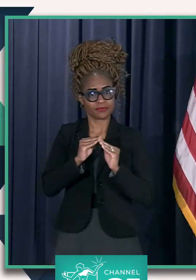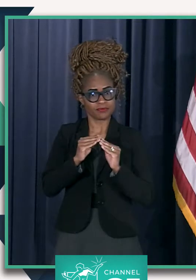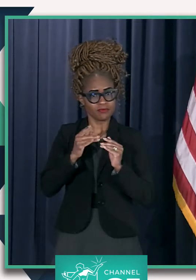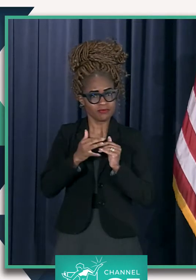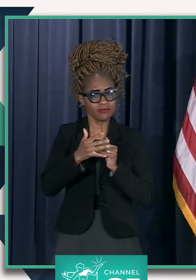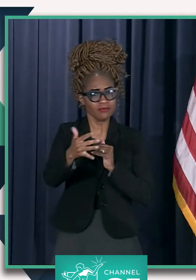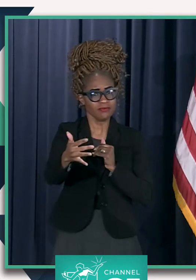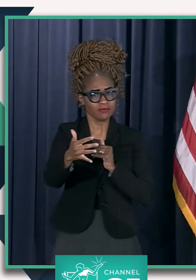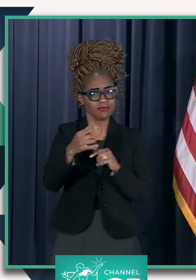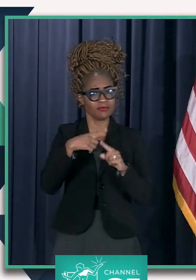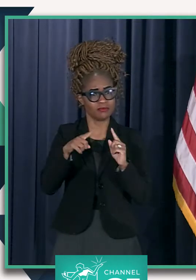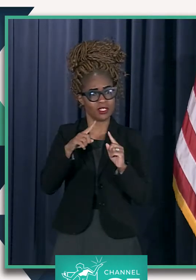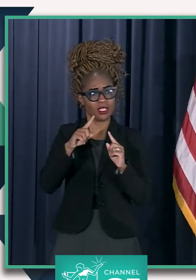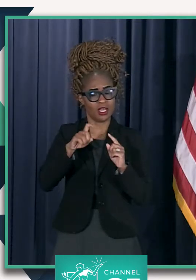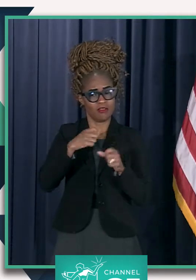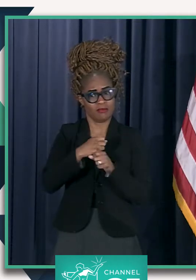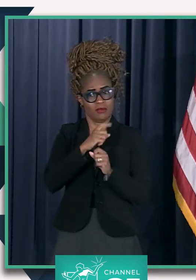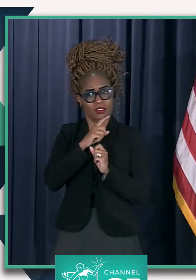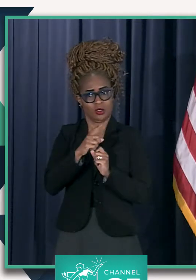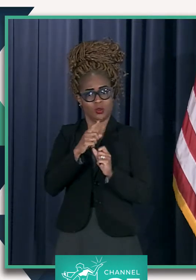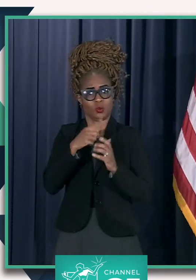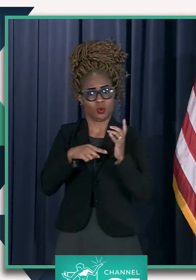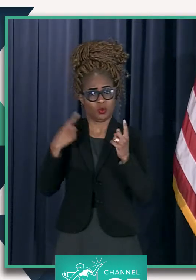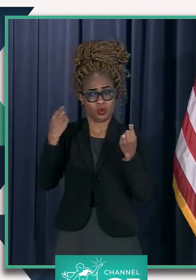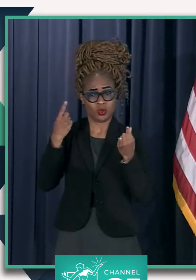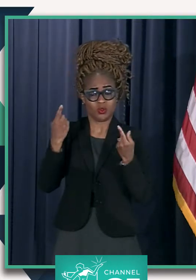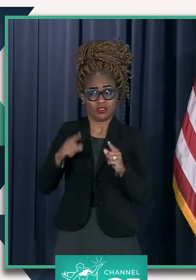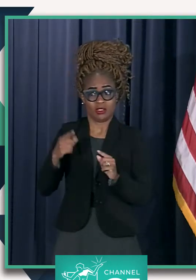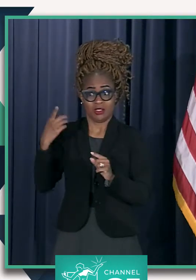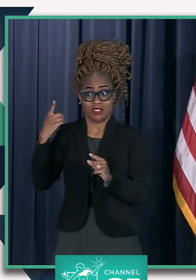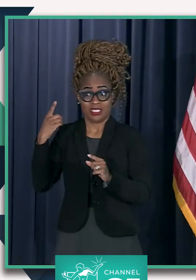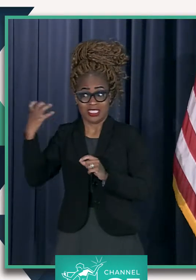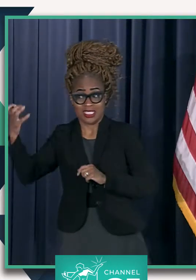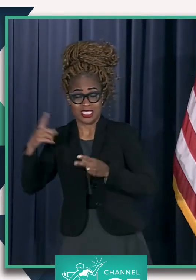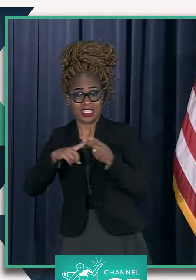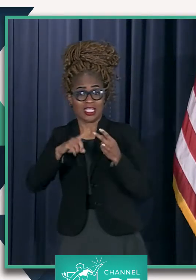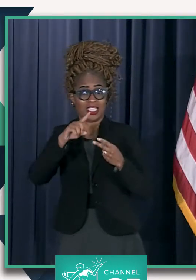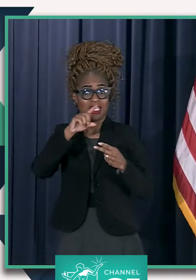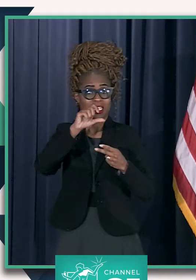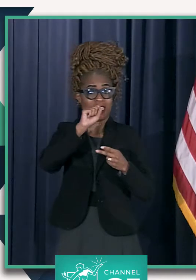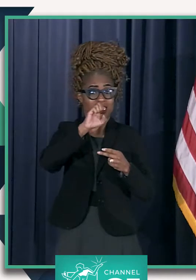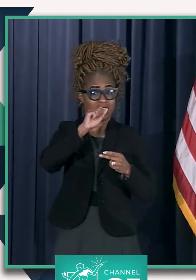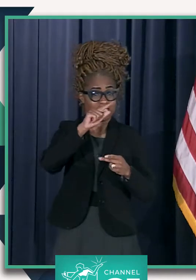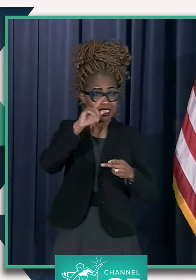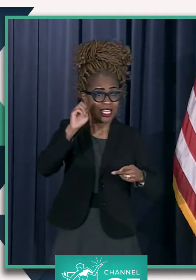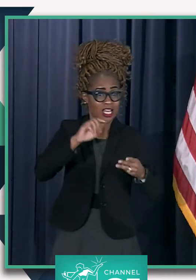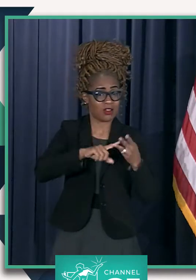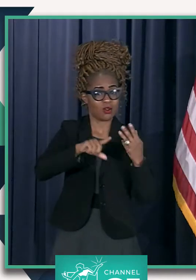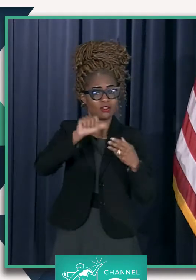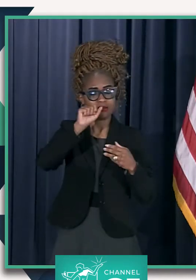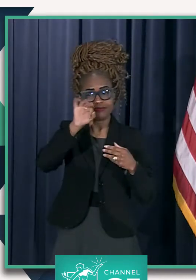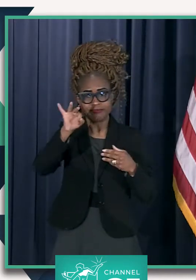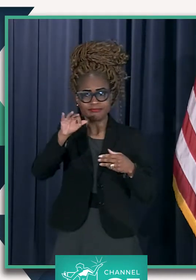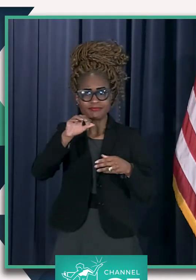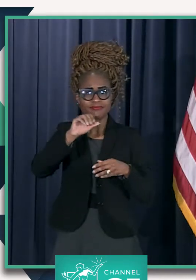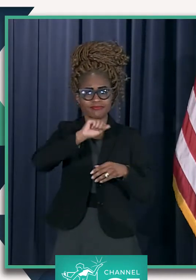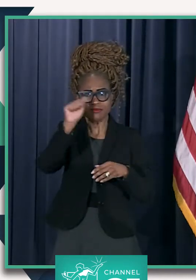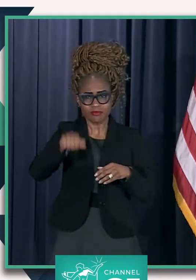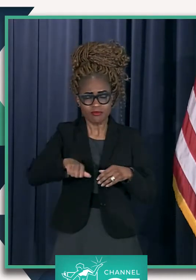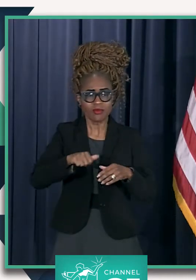that what we saw happen in Brooklyn and Washington, D.C., in Seattle, in San Francisco, what's happening now in Austin,